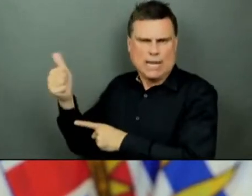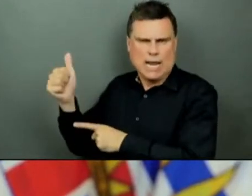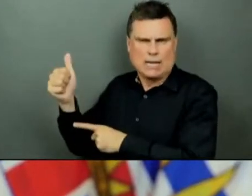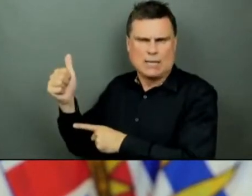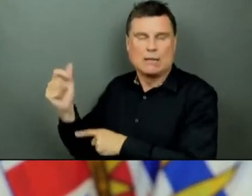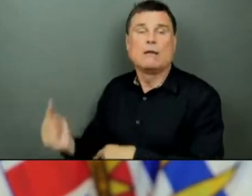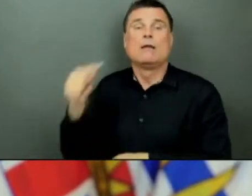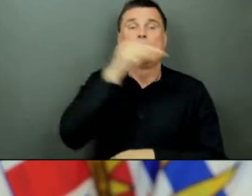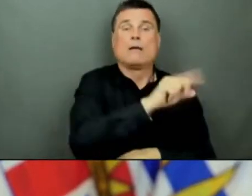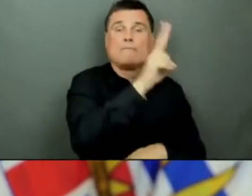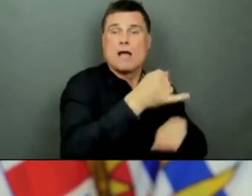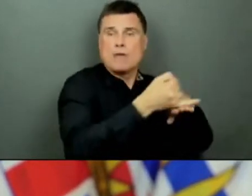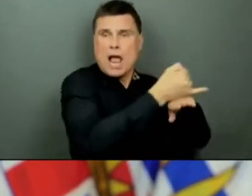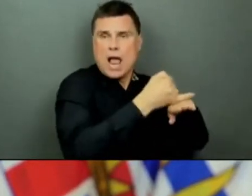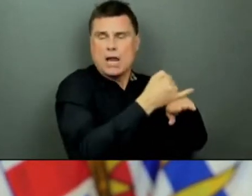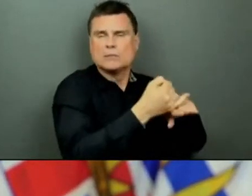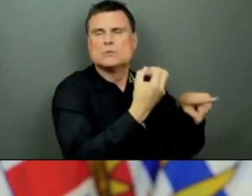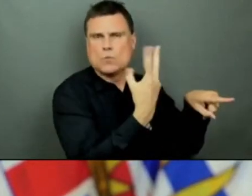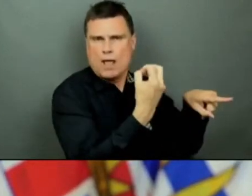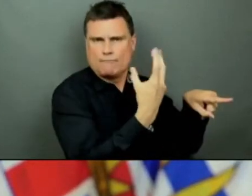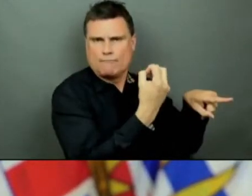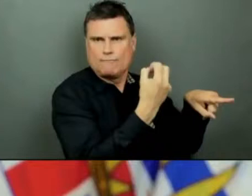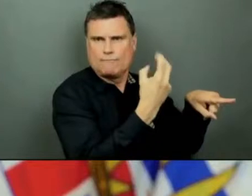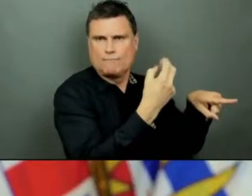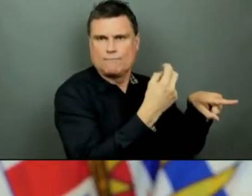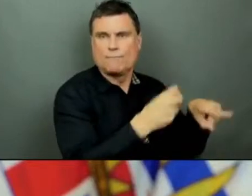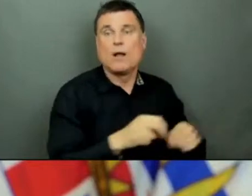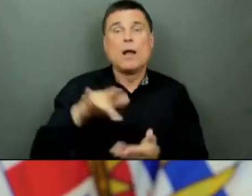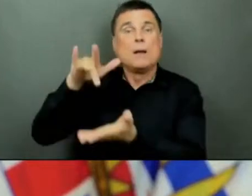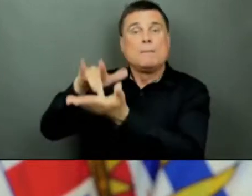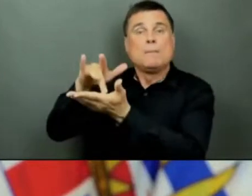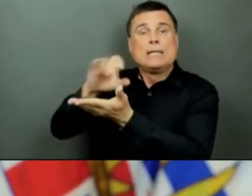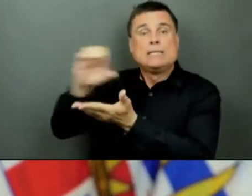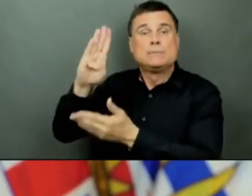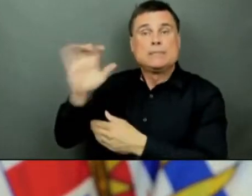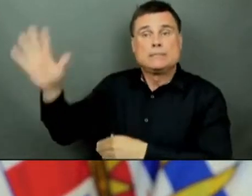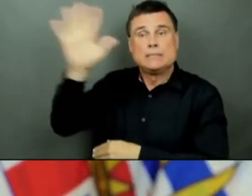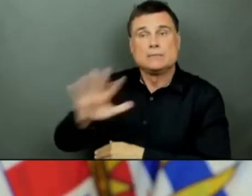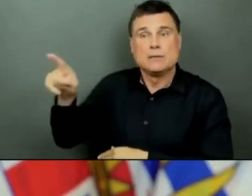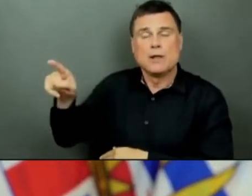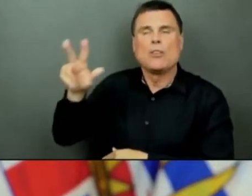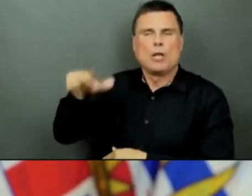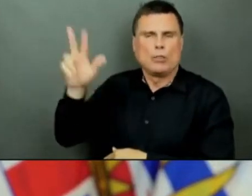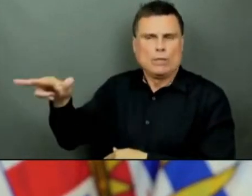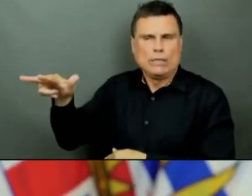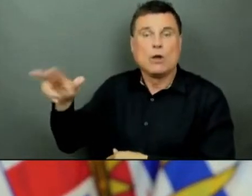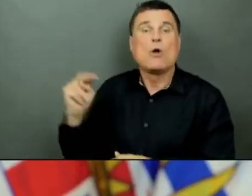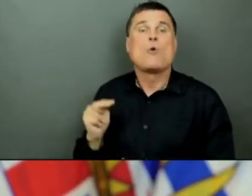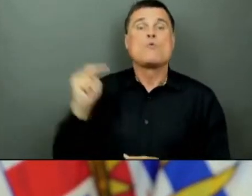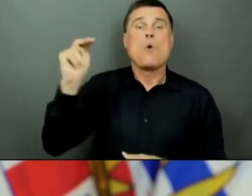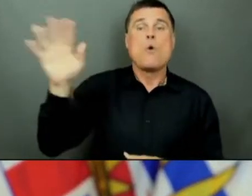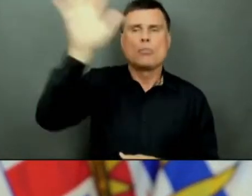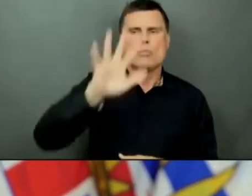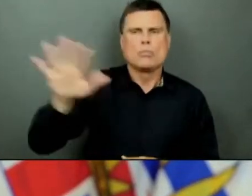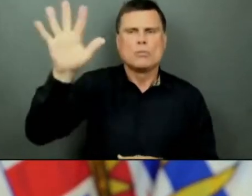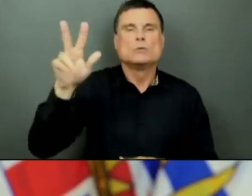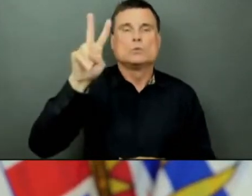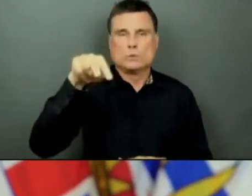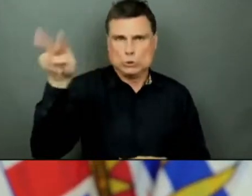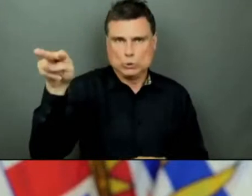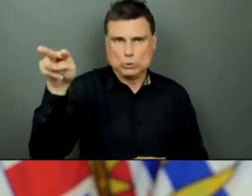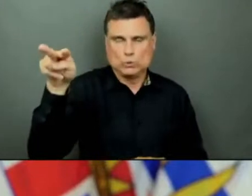Region, 12 are people in the Vancouver Island Health Region, 33 people live in Interior Health, and 22 in